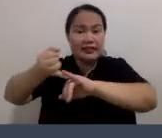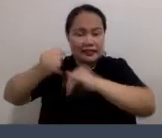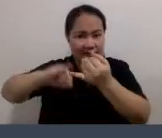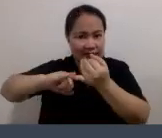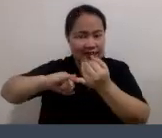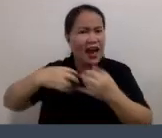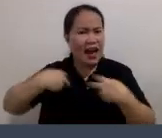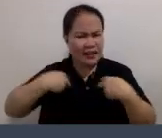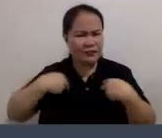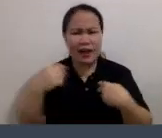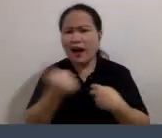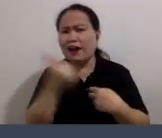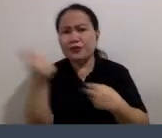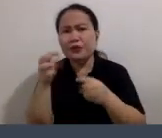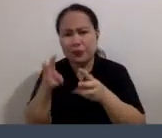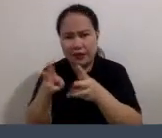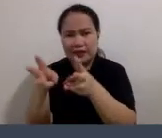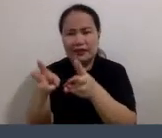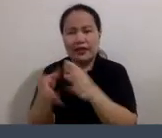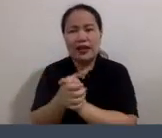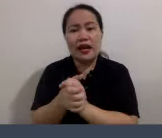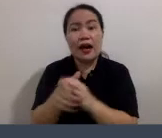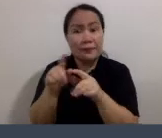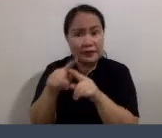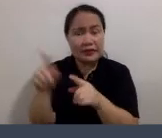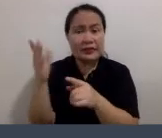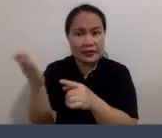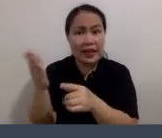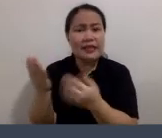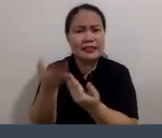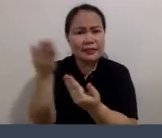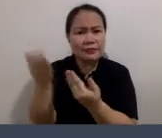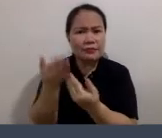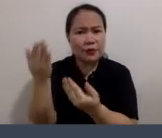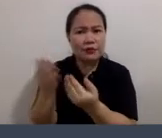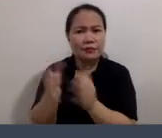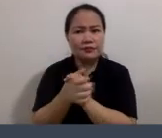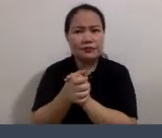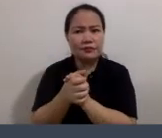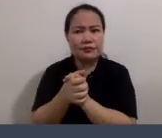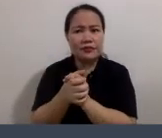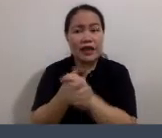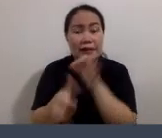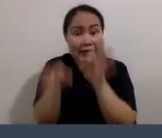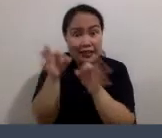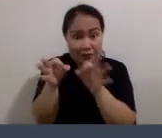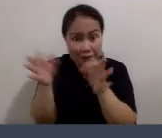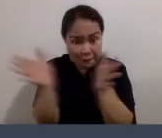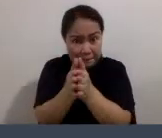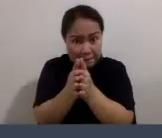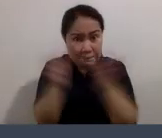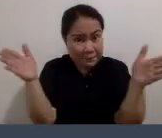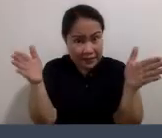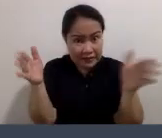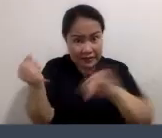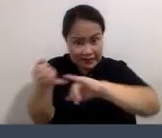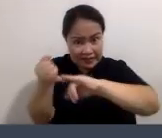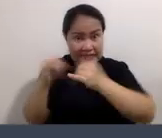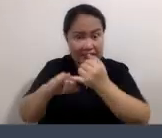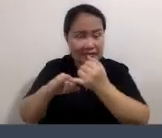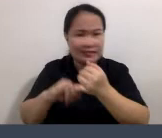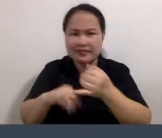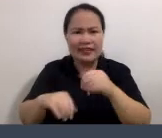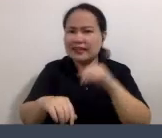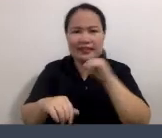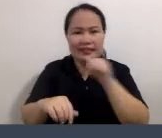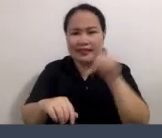kung paano mo gustong isolve. Pero syempre, hindi to applicable kapag yung integers mo ay malalaki na. Okay?